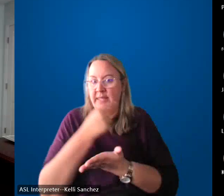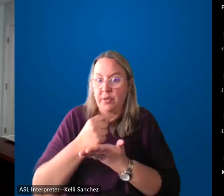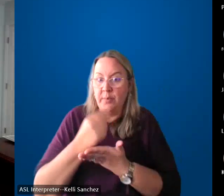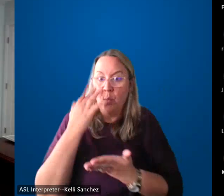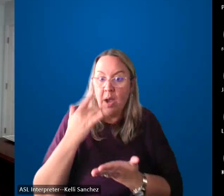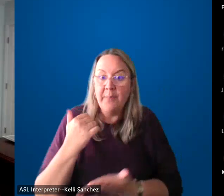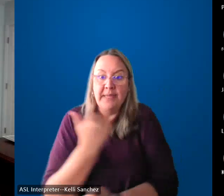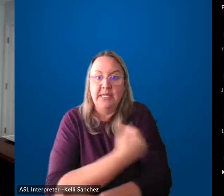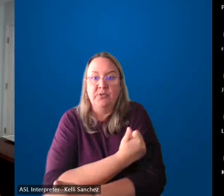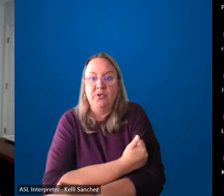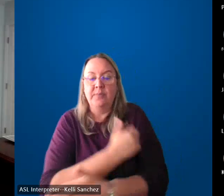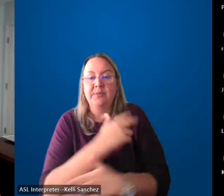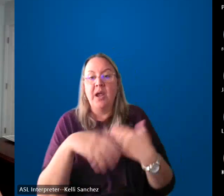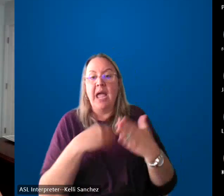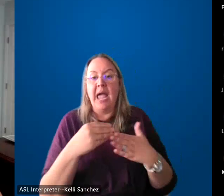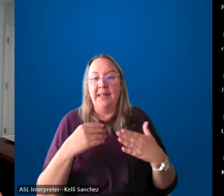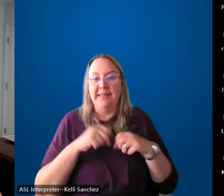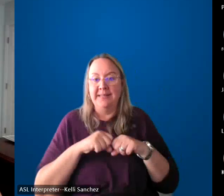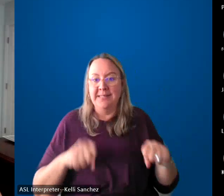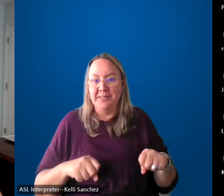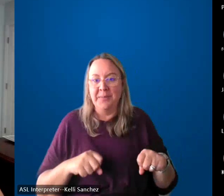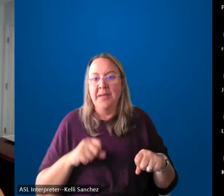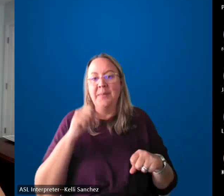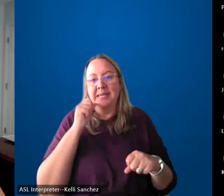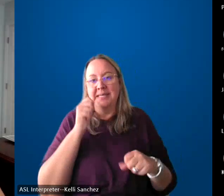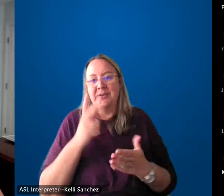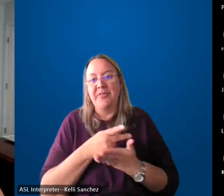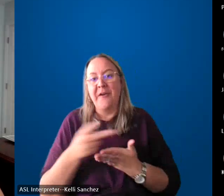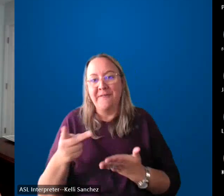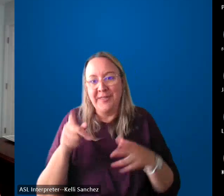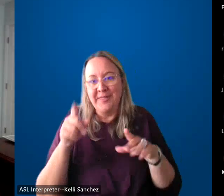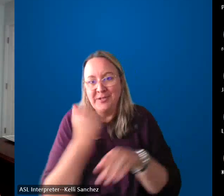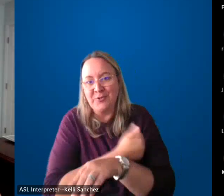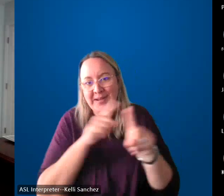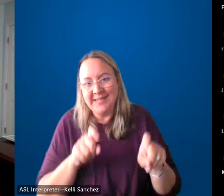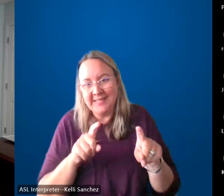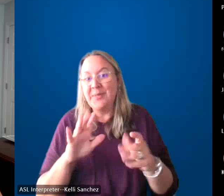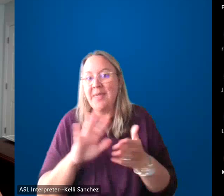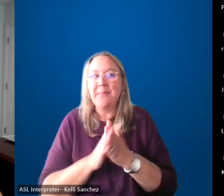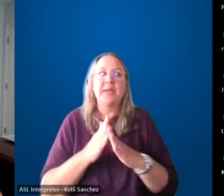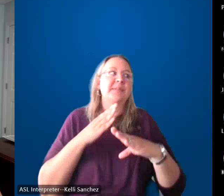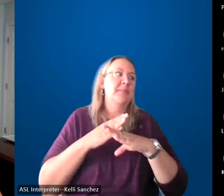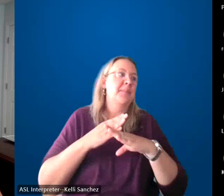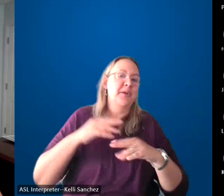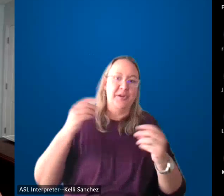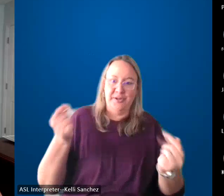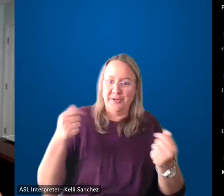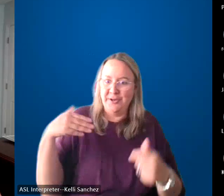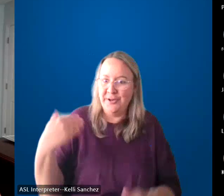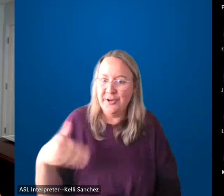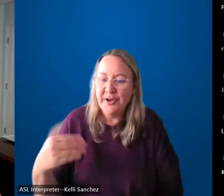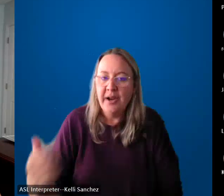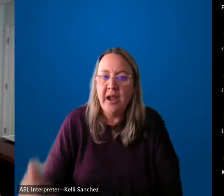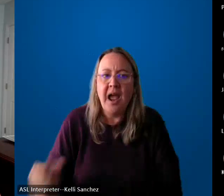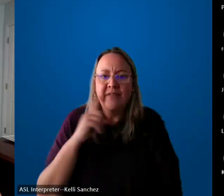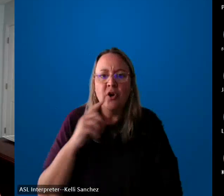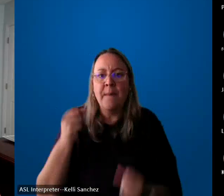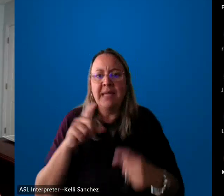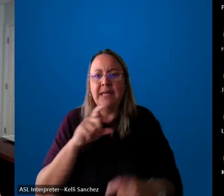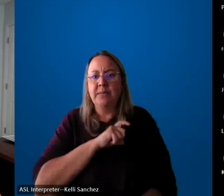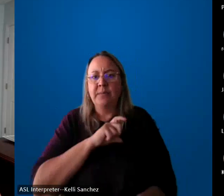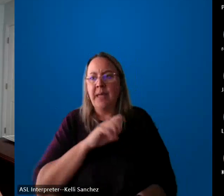out of their system and they're not going to pass it, or they're not going to fail a drug test. So that's a barrier in and of itself right there. And I've heard multiple police departments